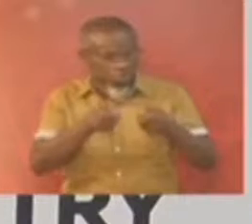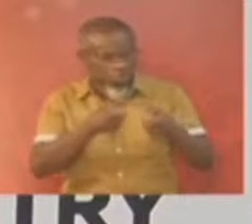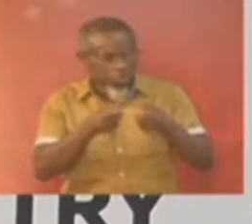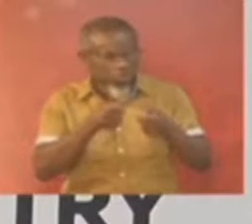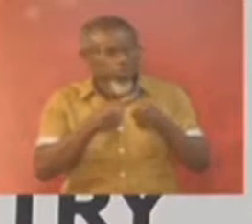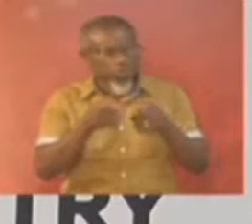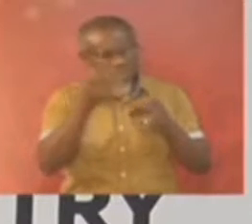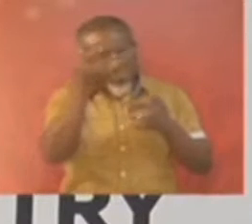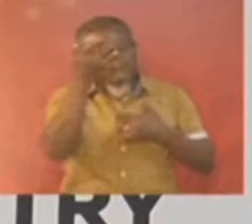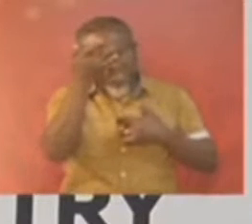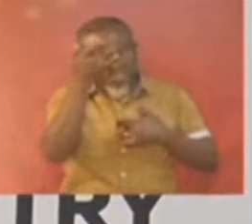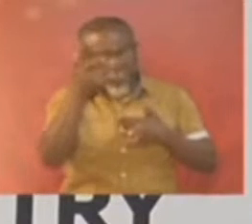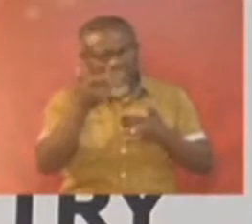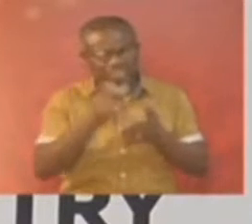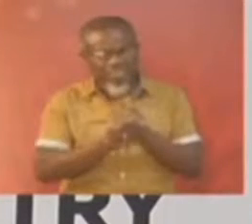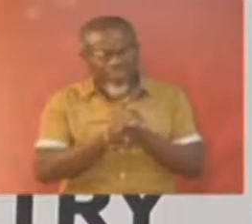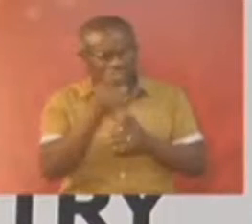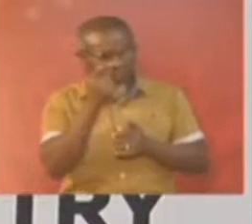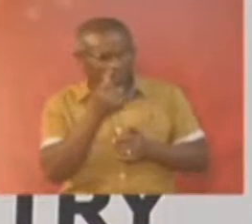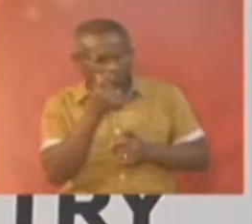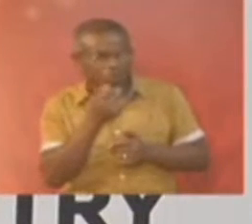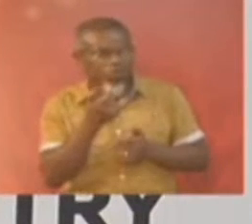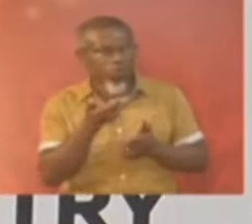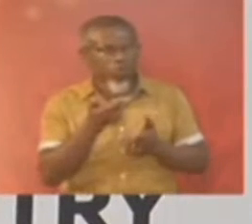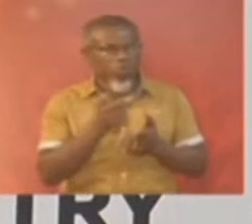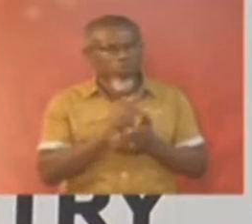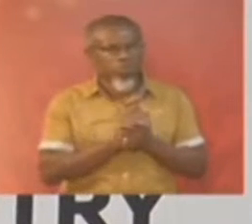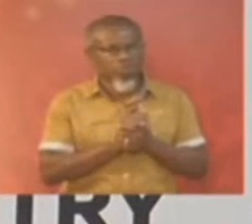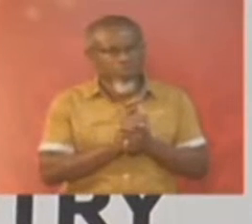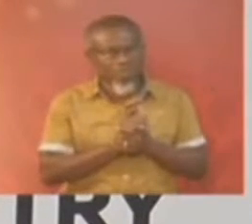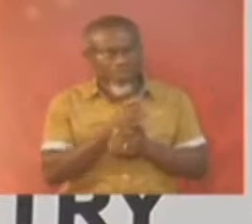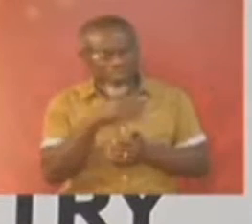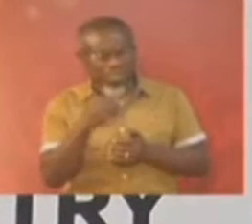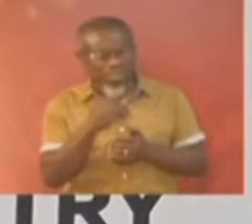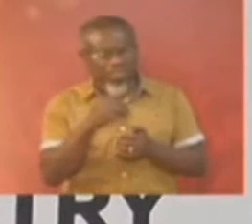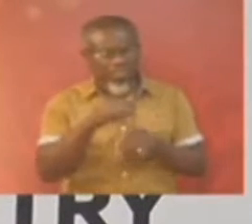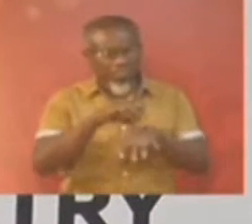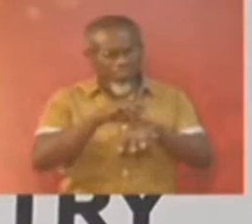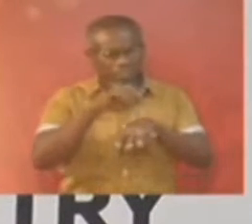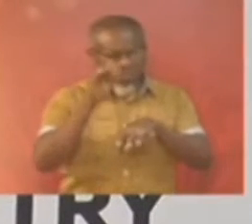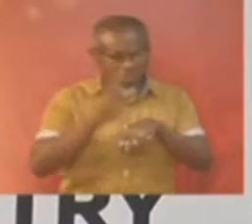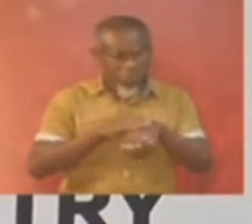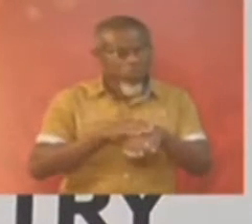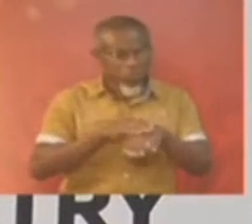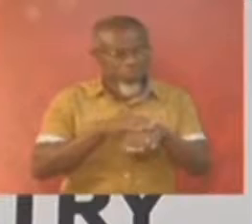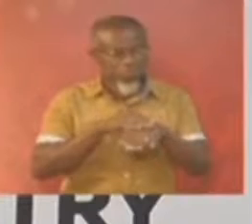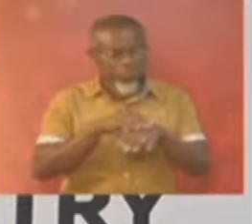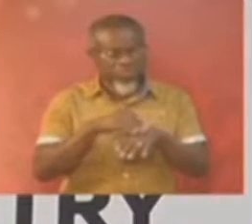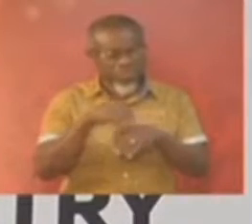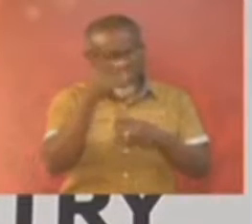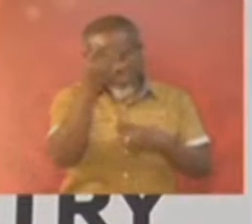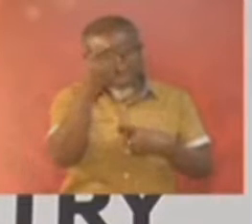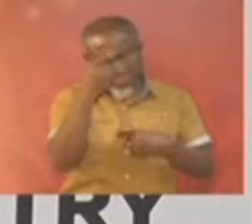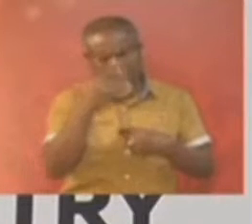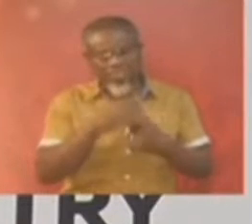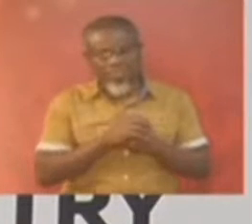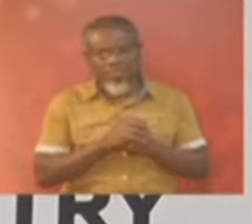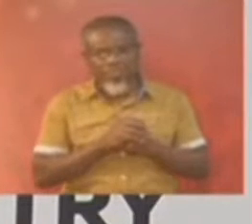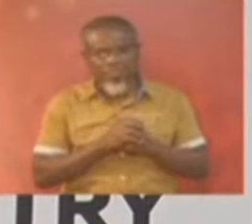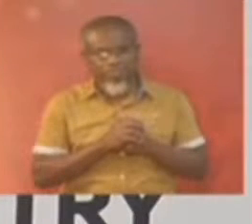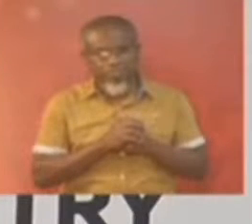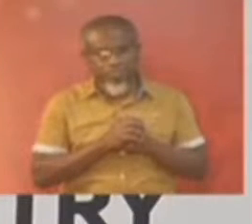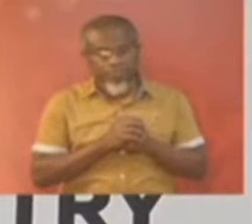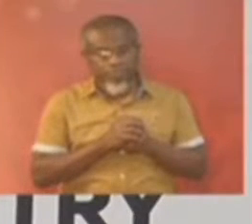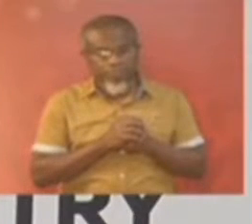the number of influenza cases that we are seeing as well for this year. I don't have the exact figure, but I think we have